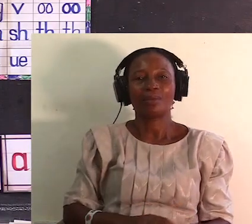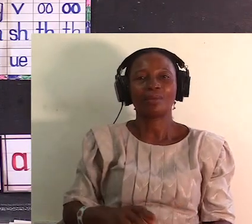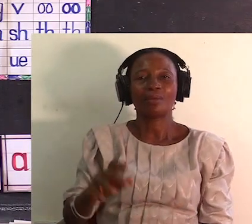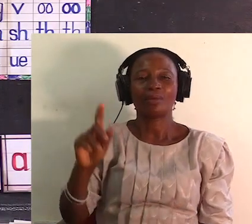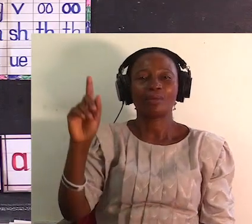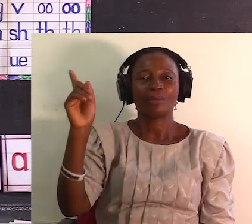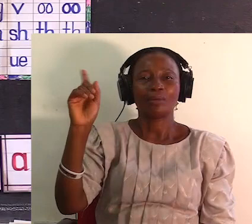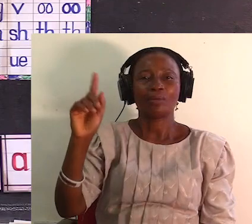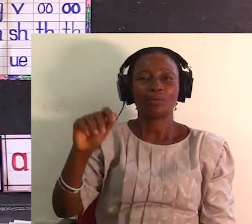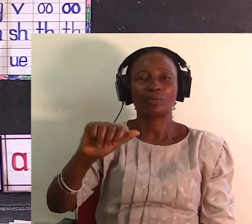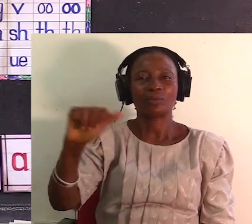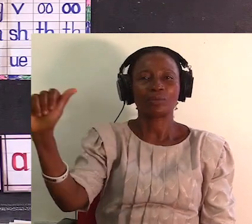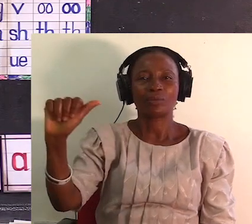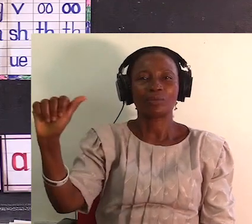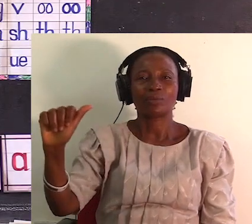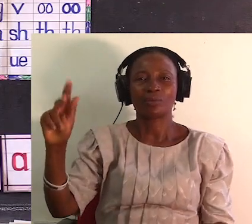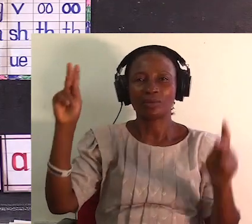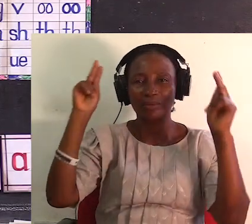what other skill did you learn about?